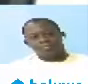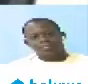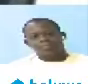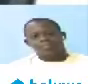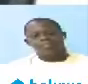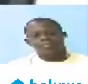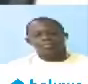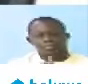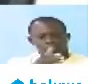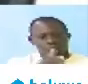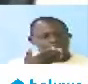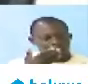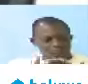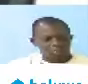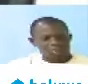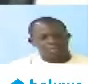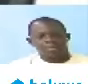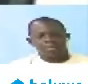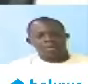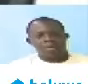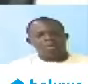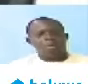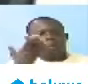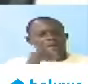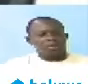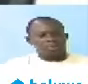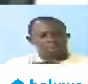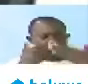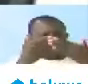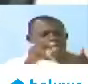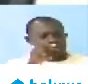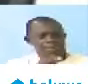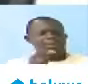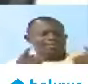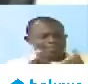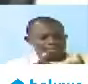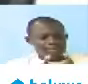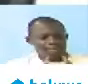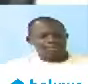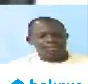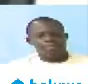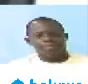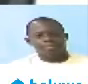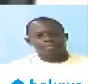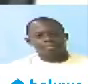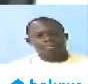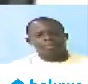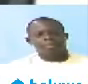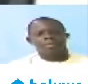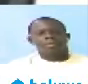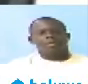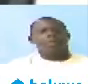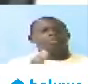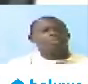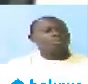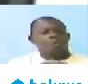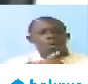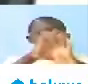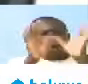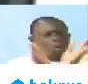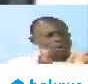Okay. Proceed. So after Obran yung kumovani. When he told me this. So bahanu wanya wanya. But despite all